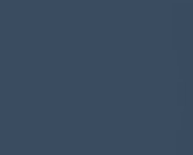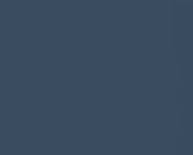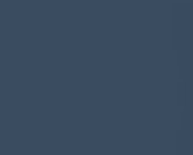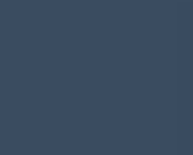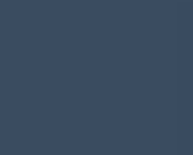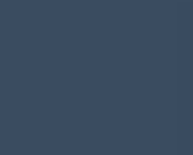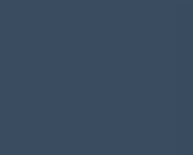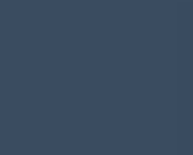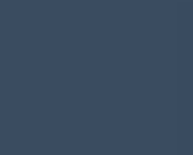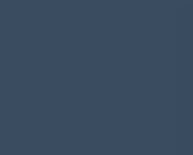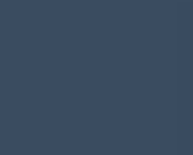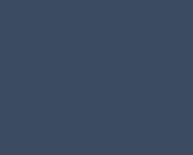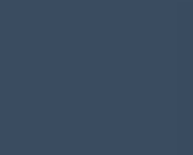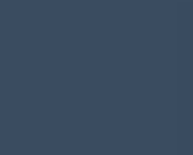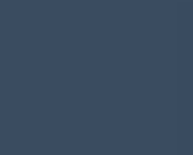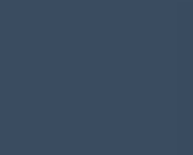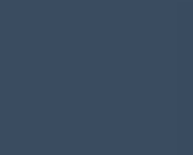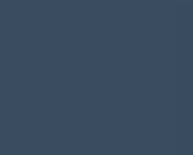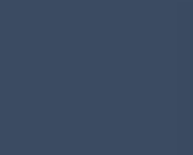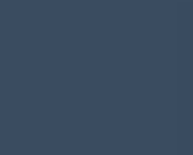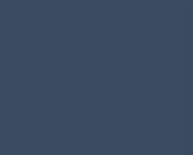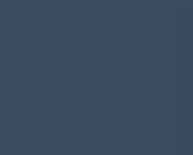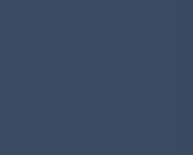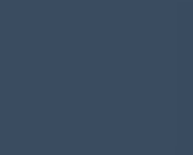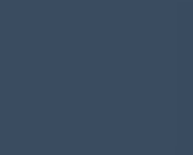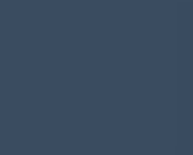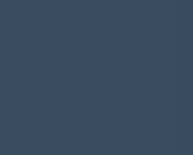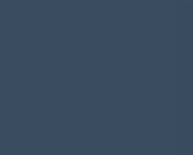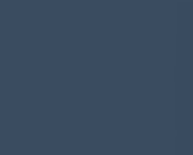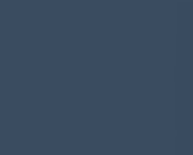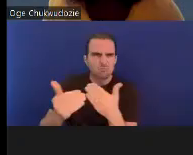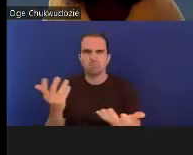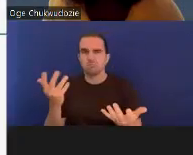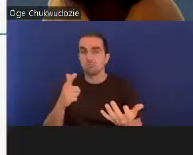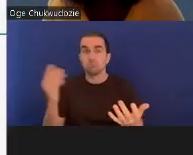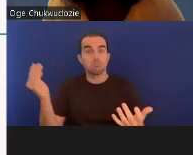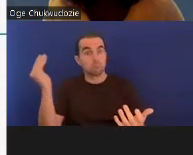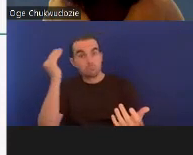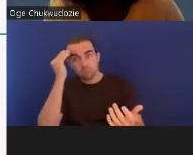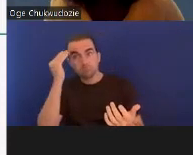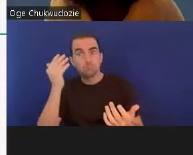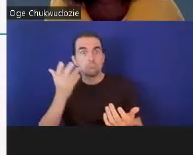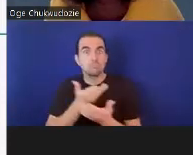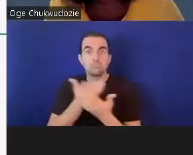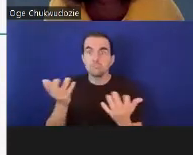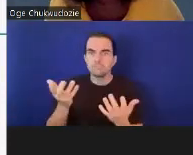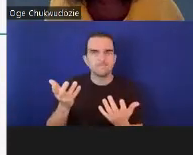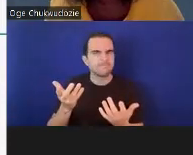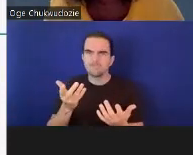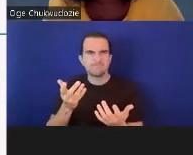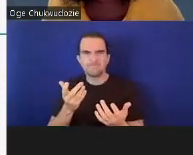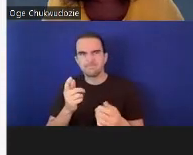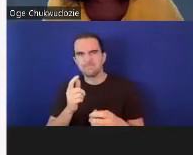that people have, then you know, it will be best for them. They will not be able